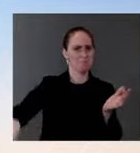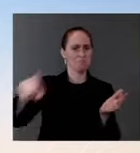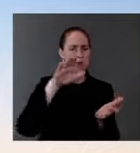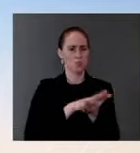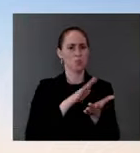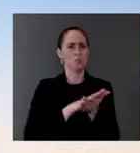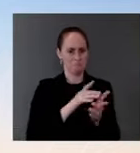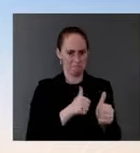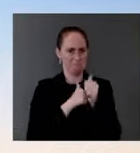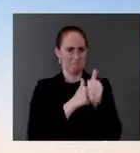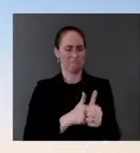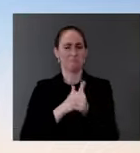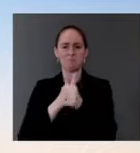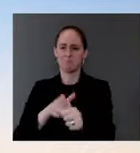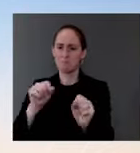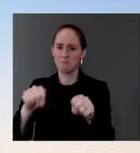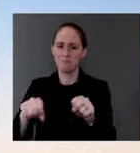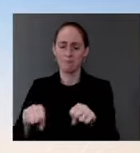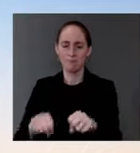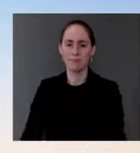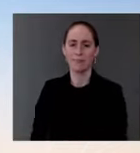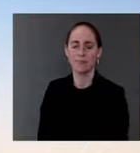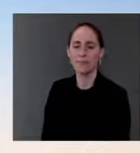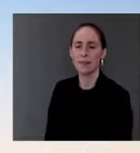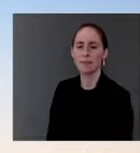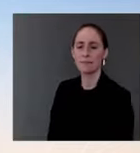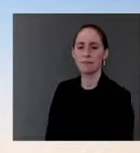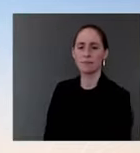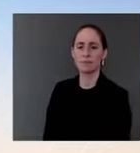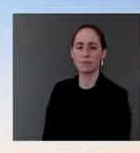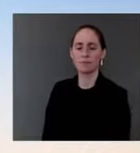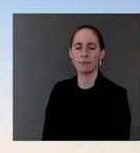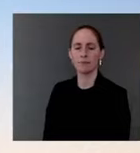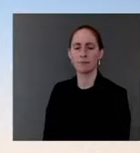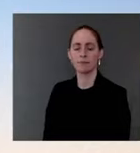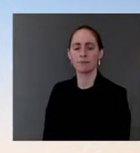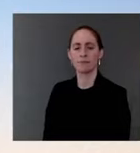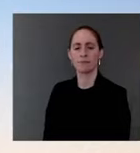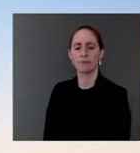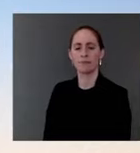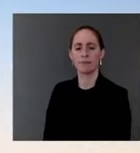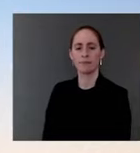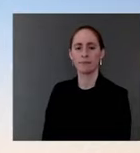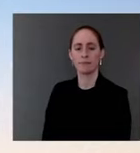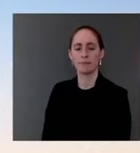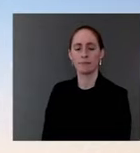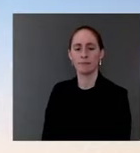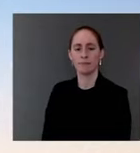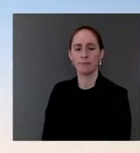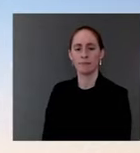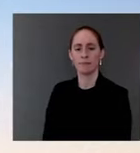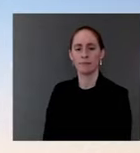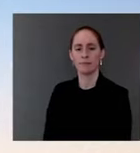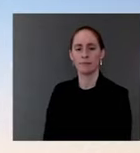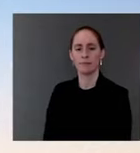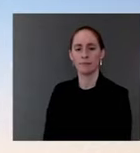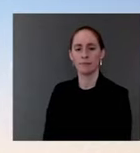payment pause? I know there's, if not, besides legislation that probably won't pass, what are some of the options that can help these